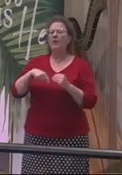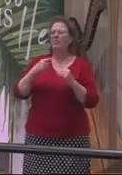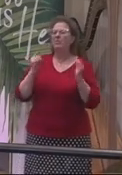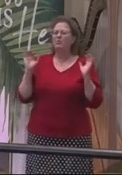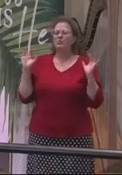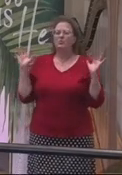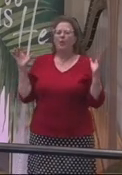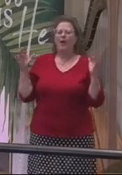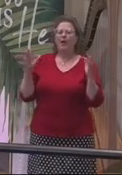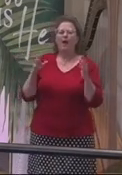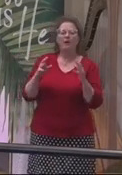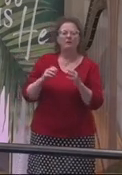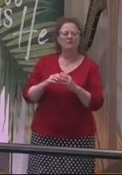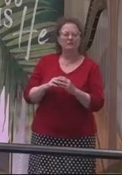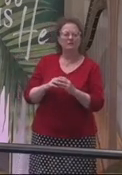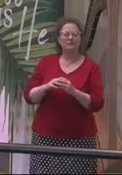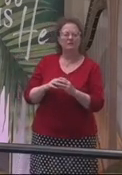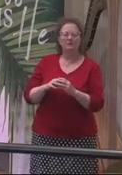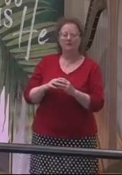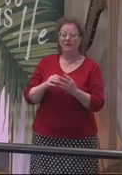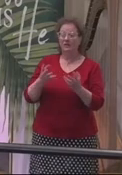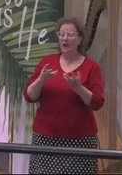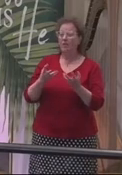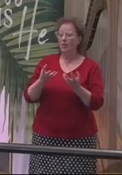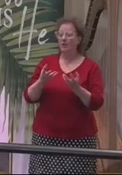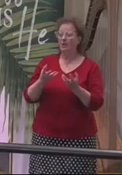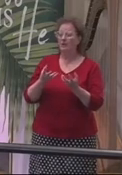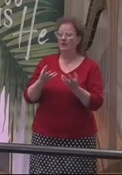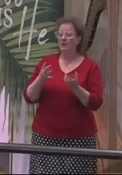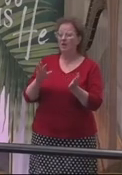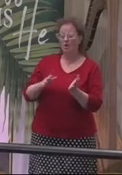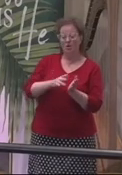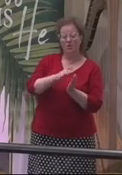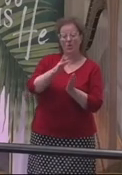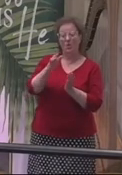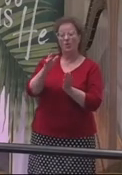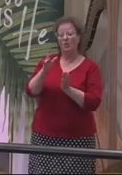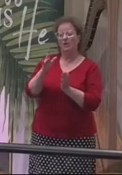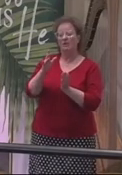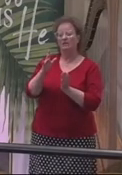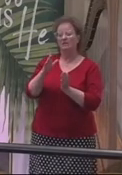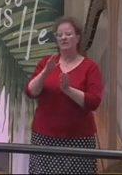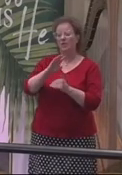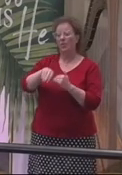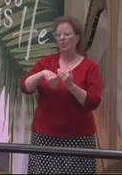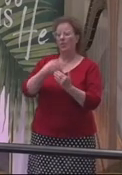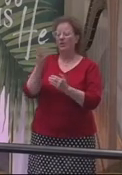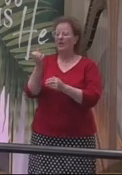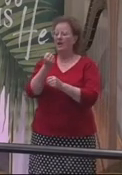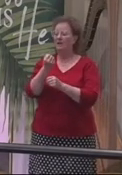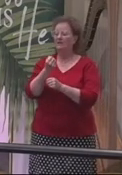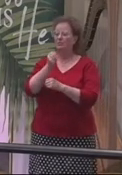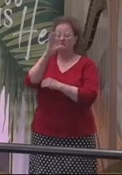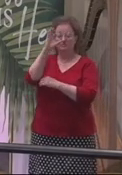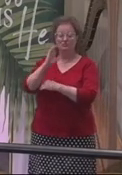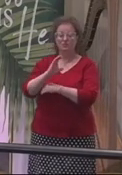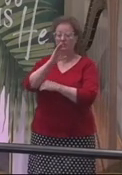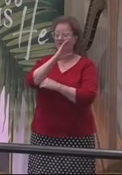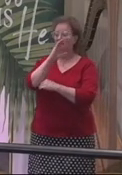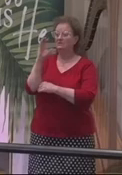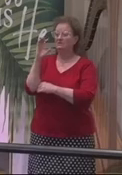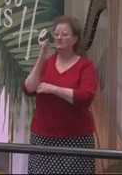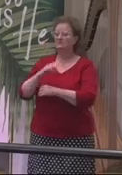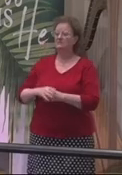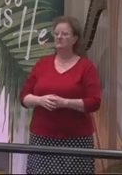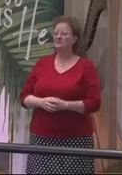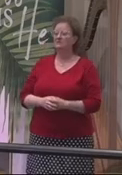with the crowd is that they came for glory, and all they got was the cross. And that must have been